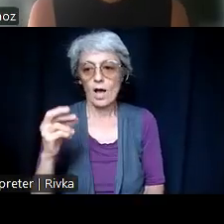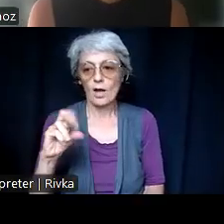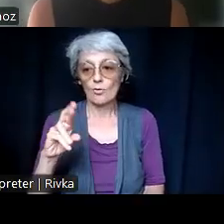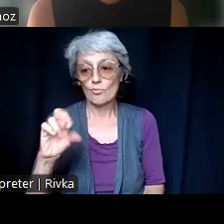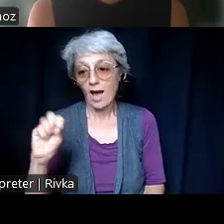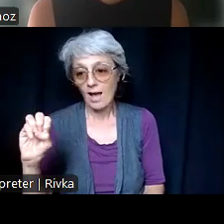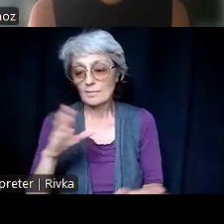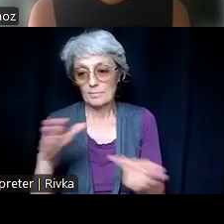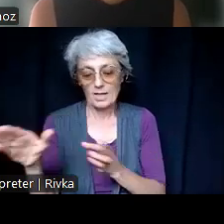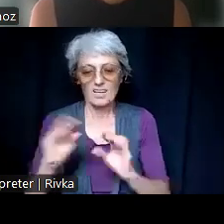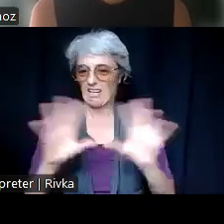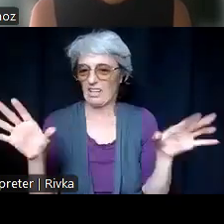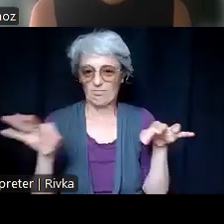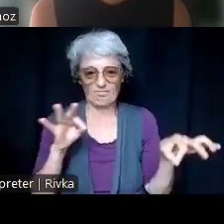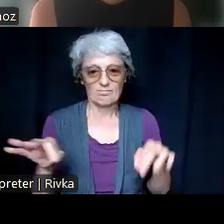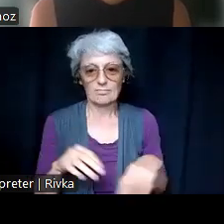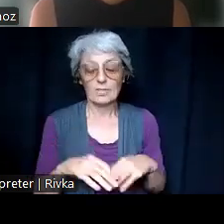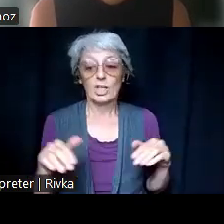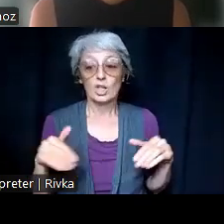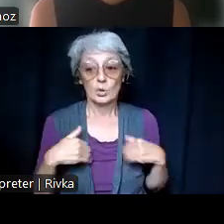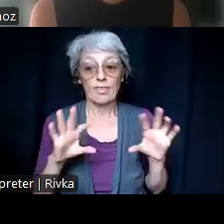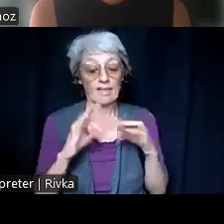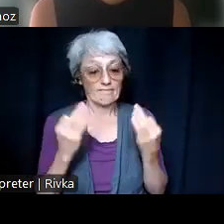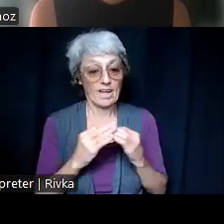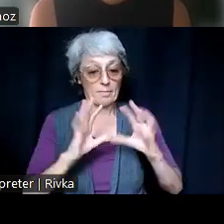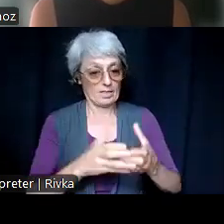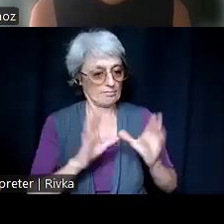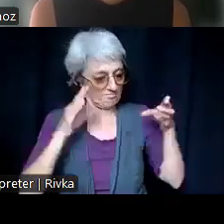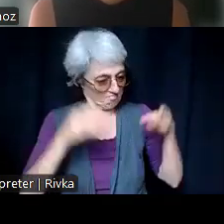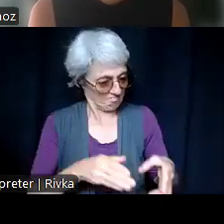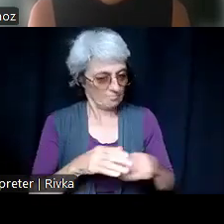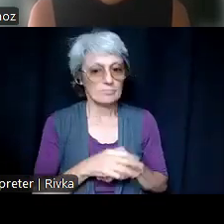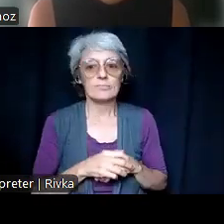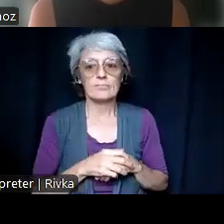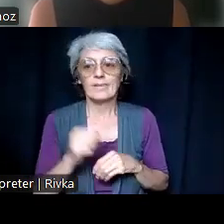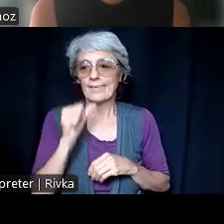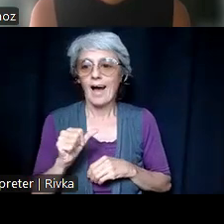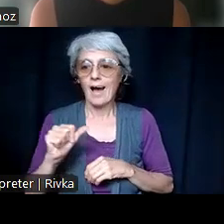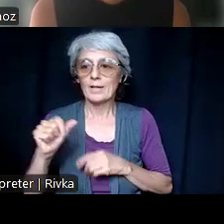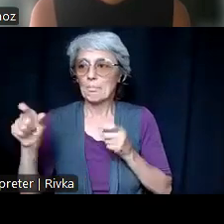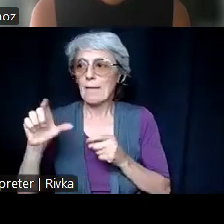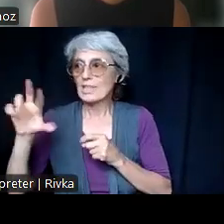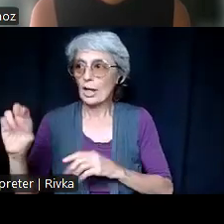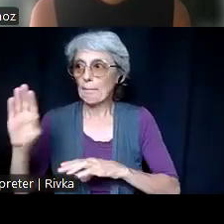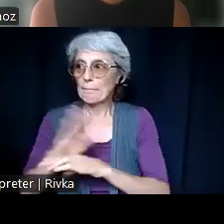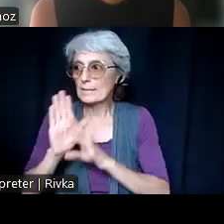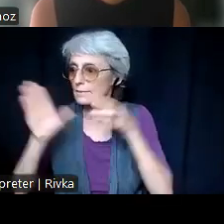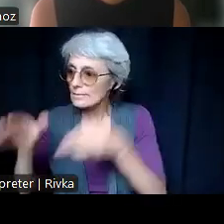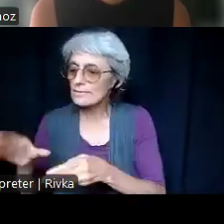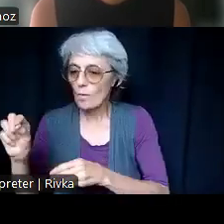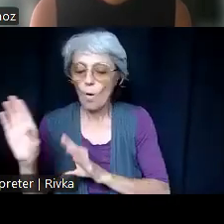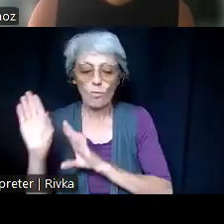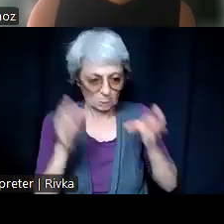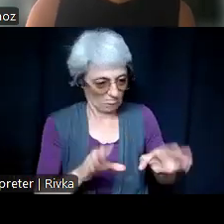we were putting the youth and the families first, not the business of managed care. And, our partners are very bought into